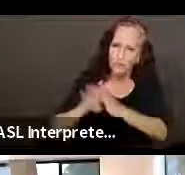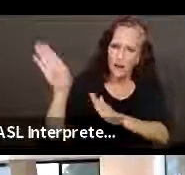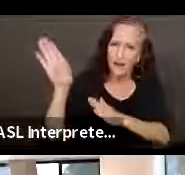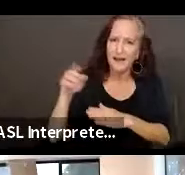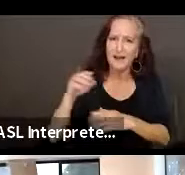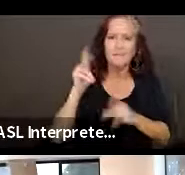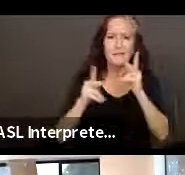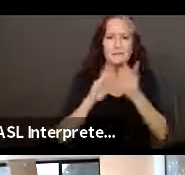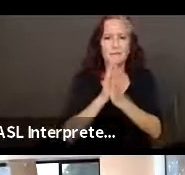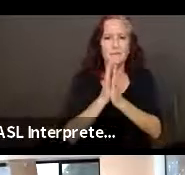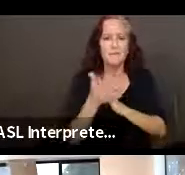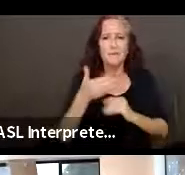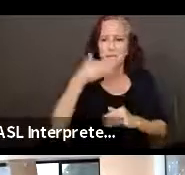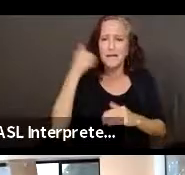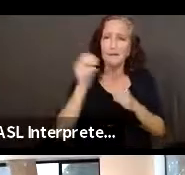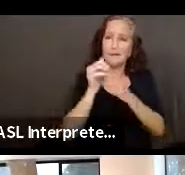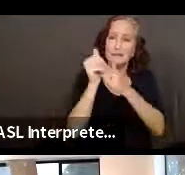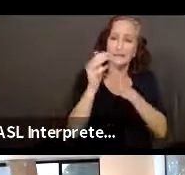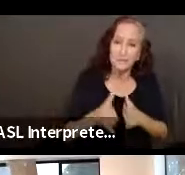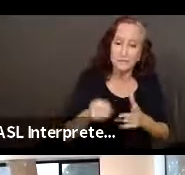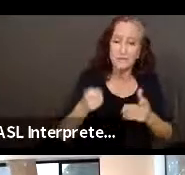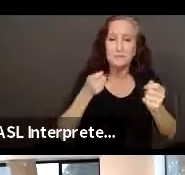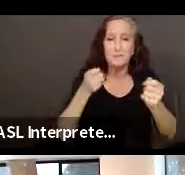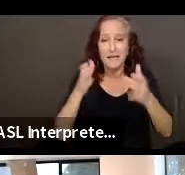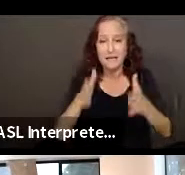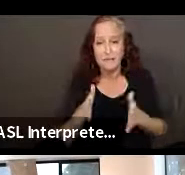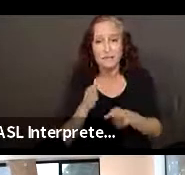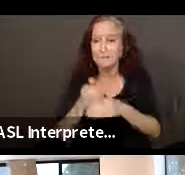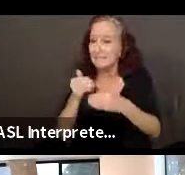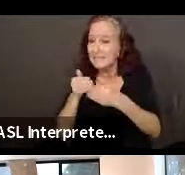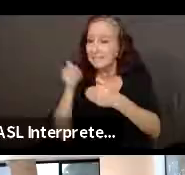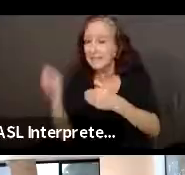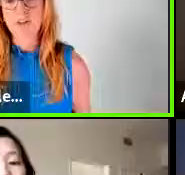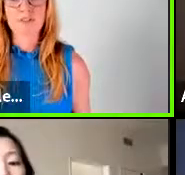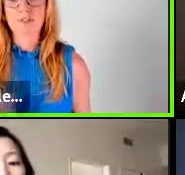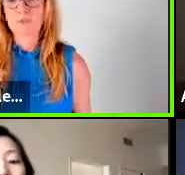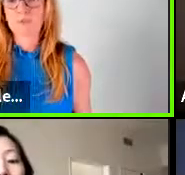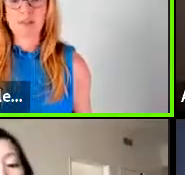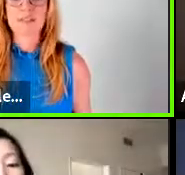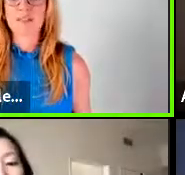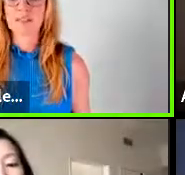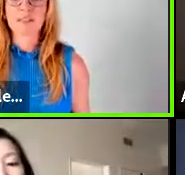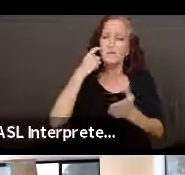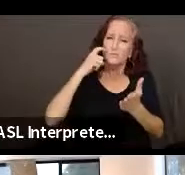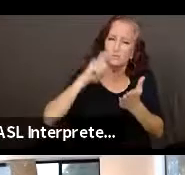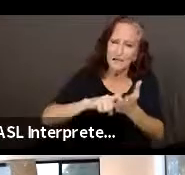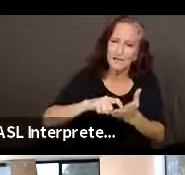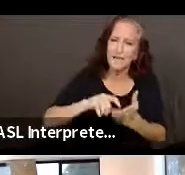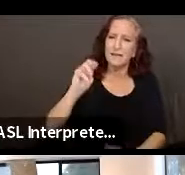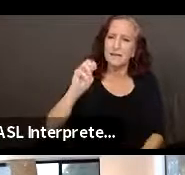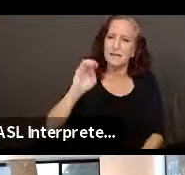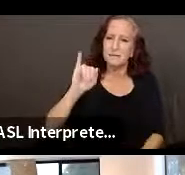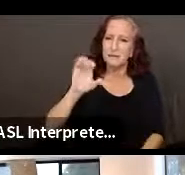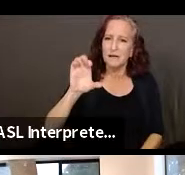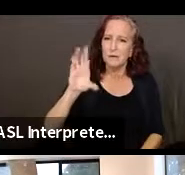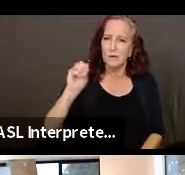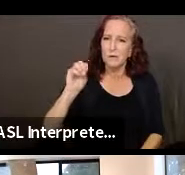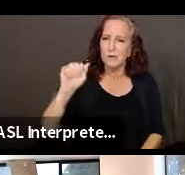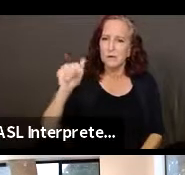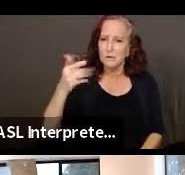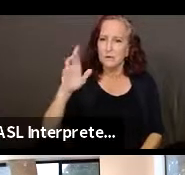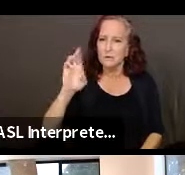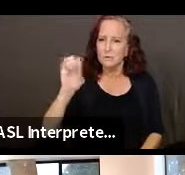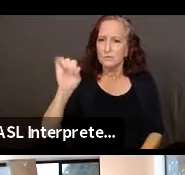better colleagues, better neighbors? And how can we interrupt microaggressions and stereotypes and biases, and then those bigger